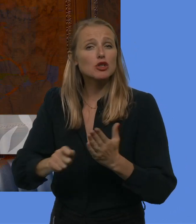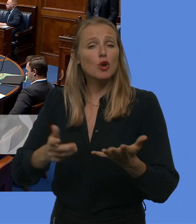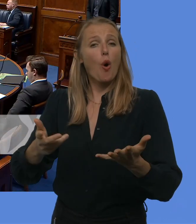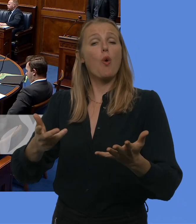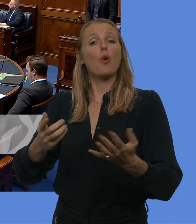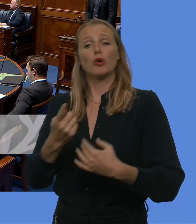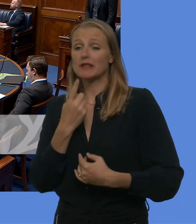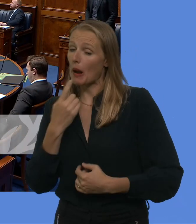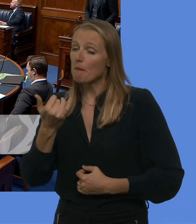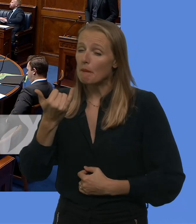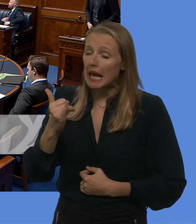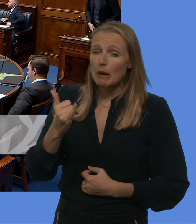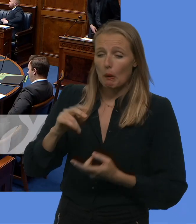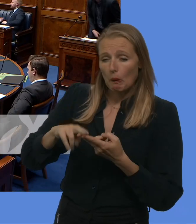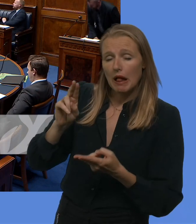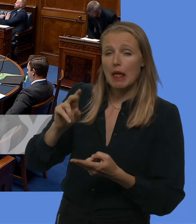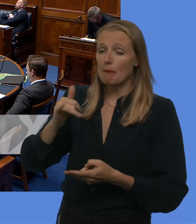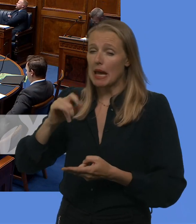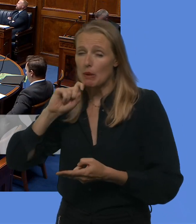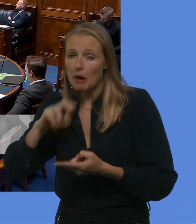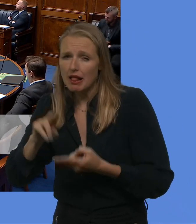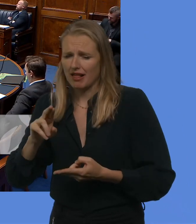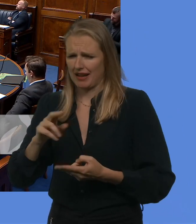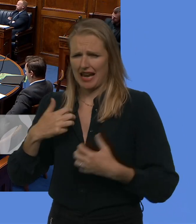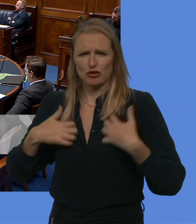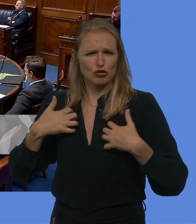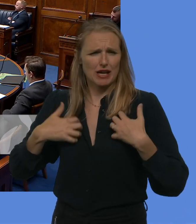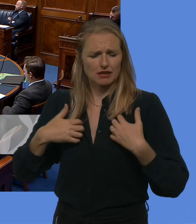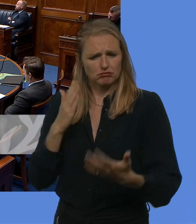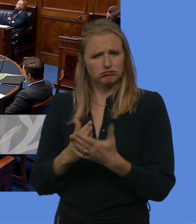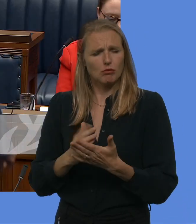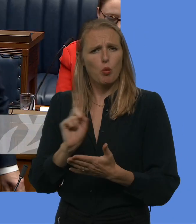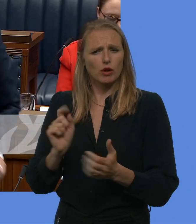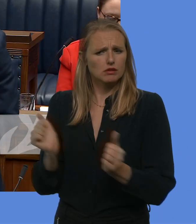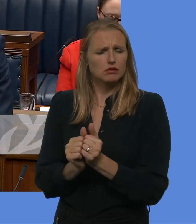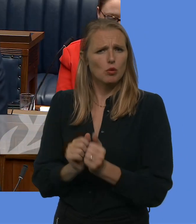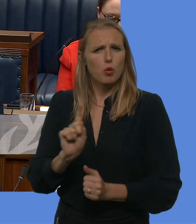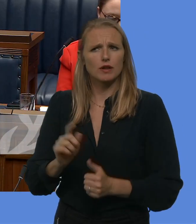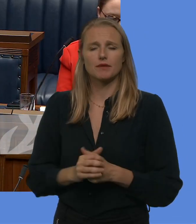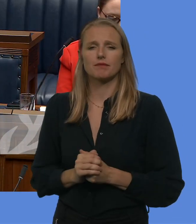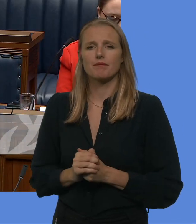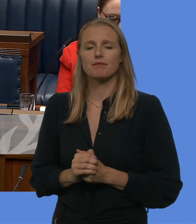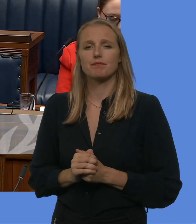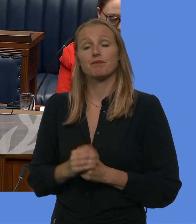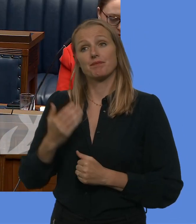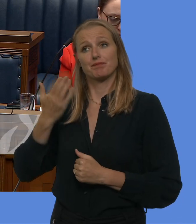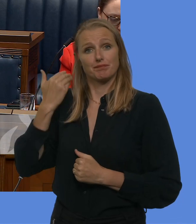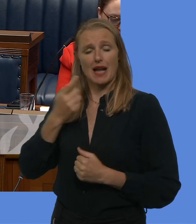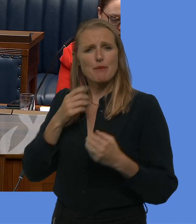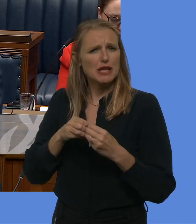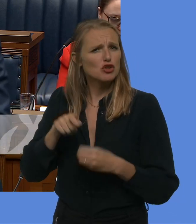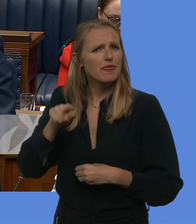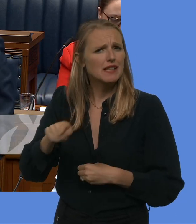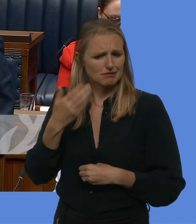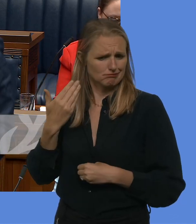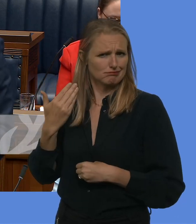education unions around pay and grading review? Sir. Speaker, I provided the House with an update to an earlier question in respect of this issue,